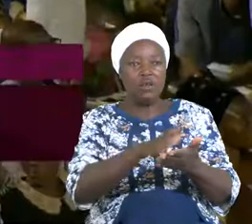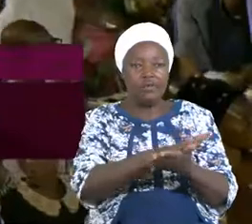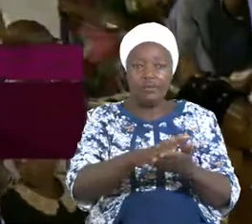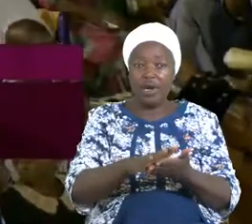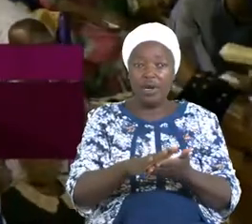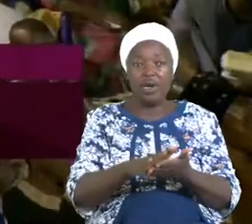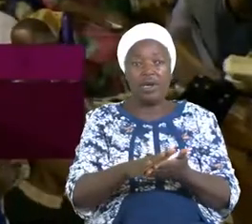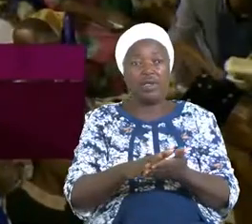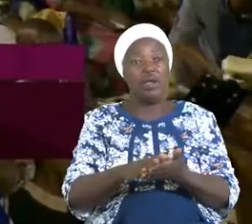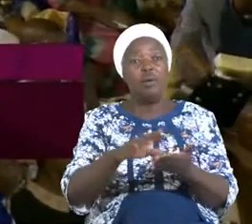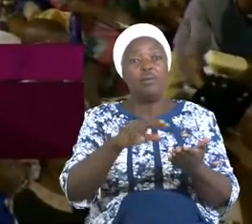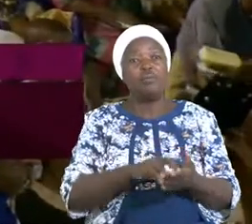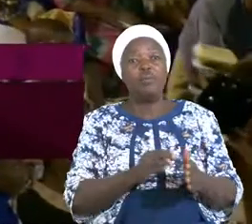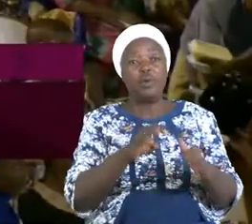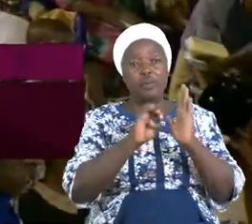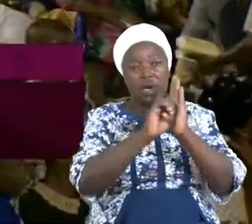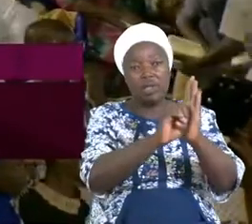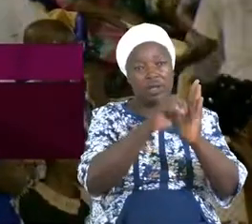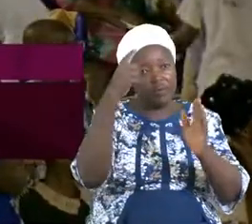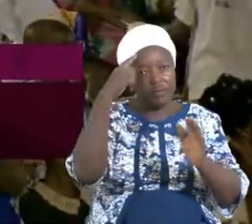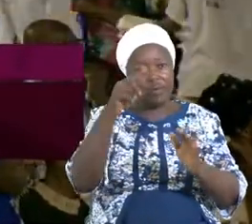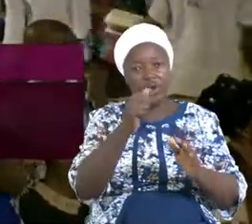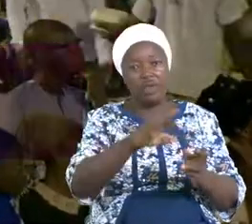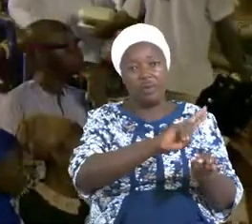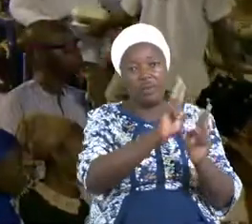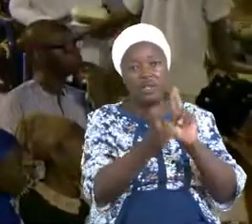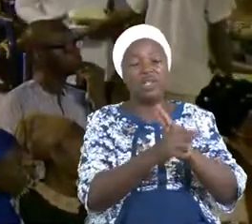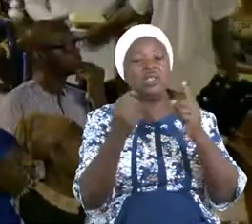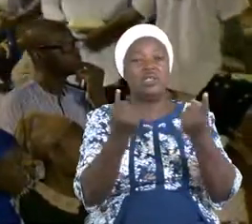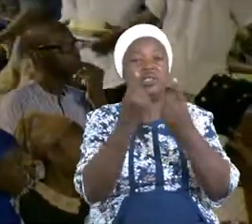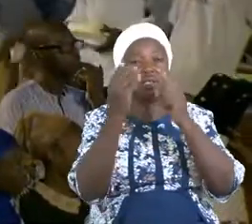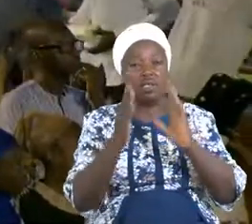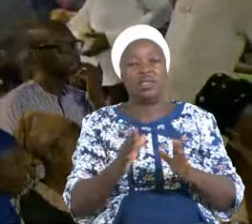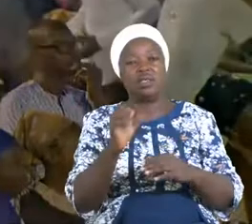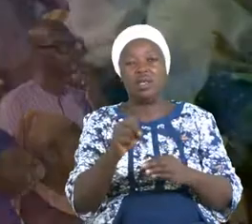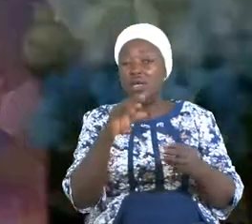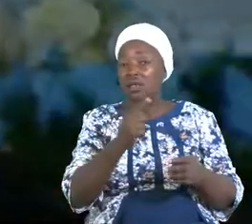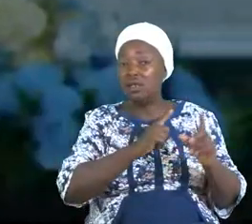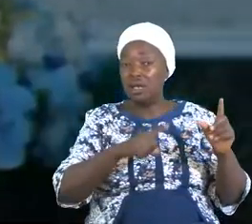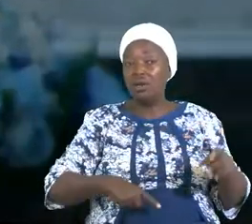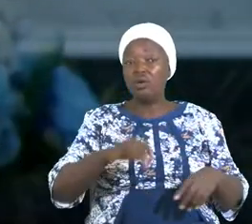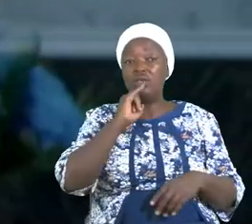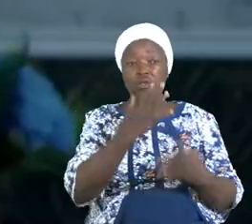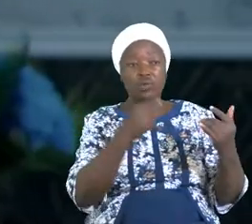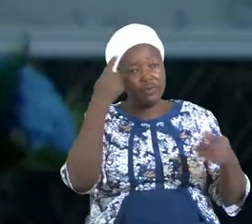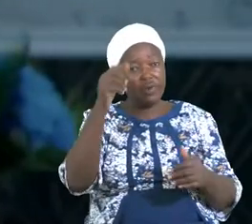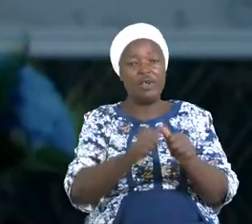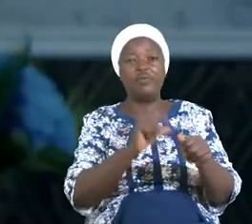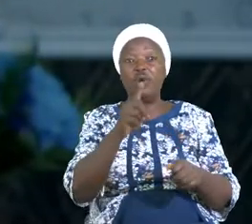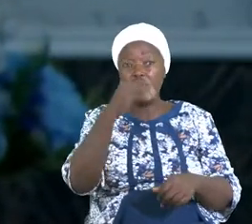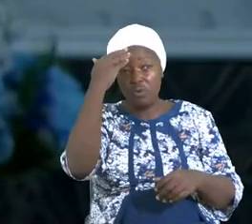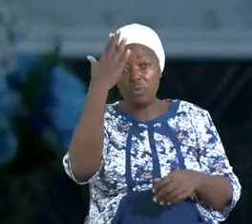pardon for repentant sinners. The Lord is waiting for everyone. You know why?